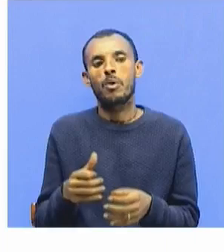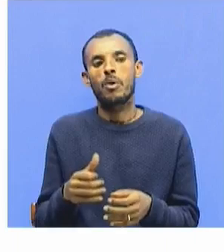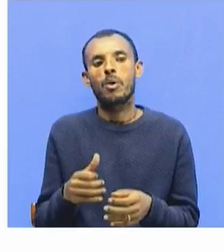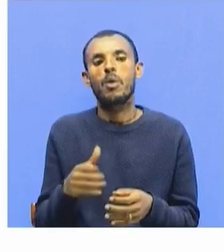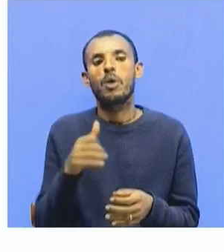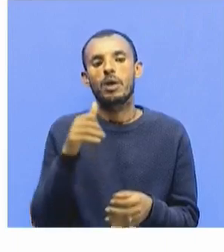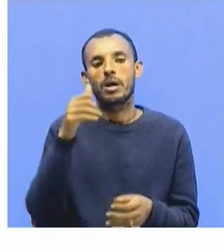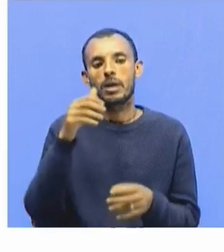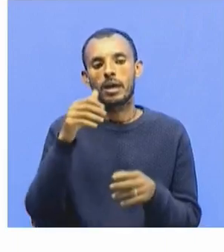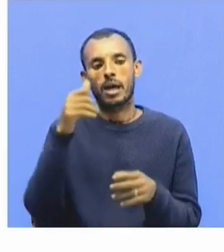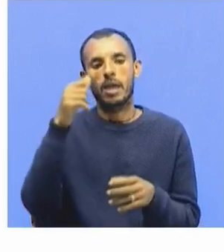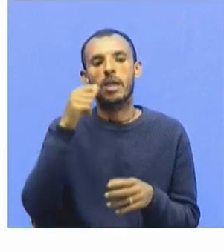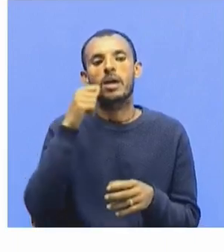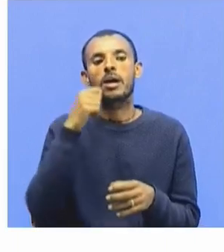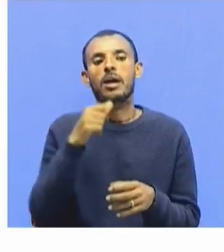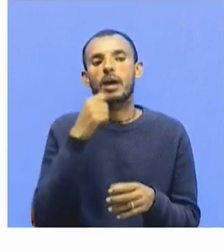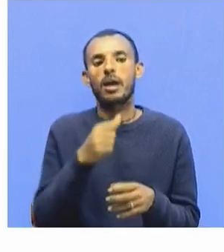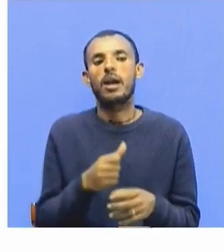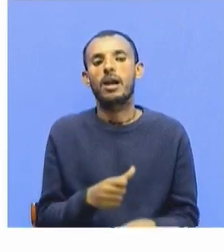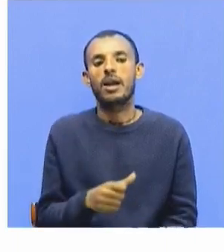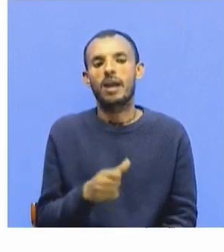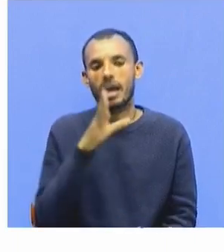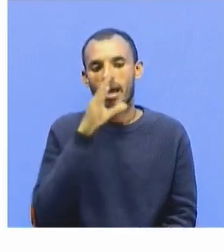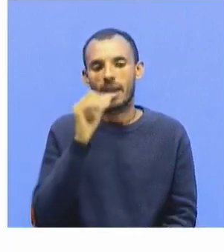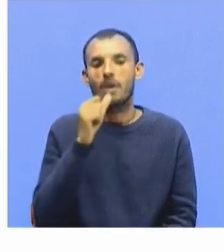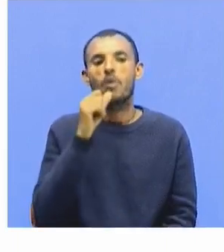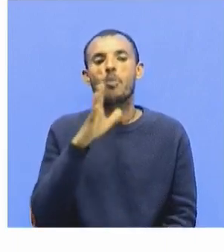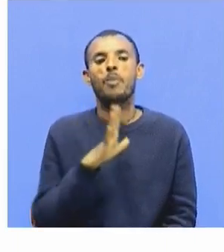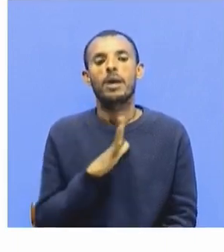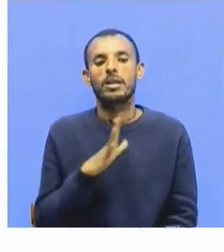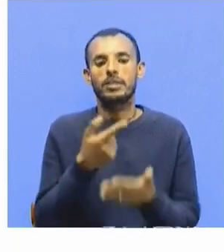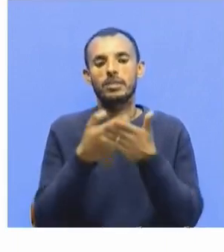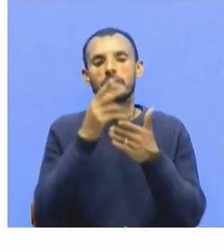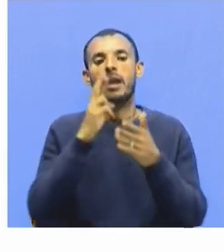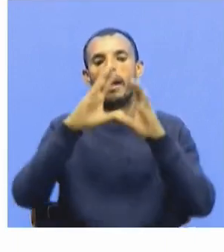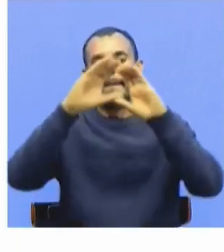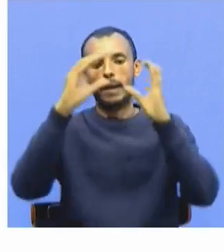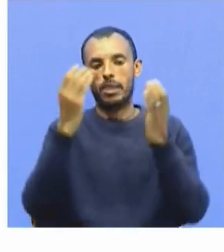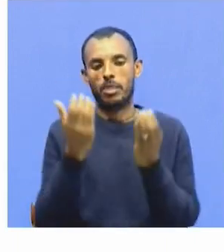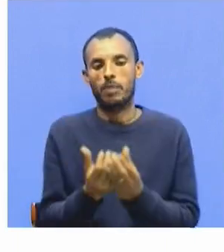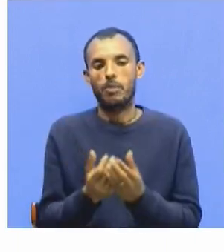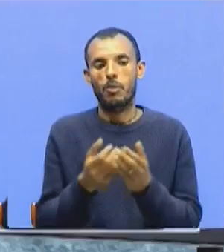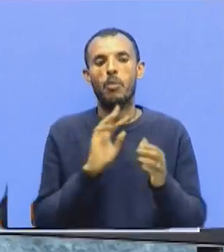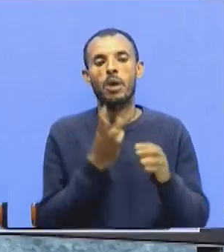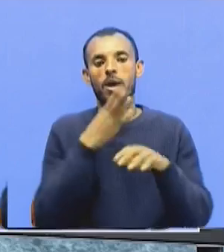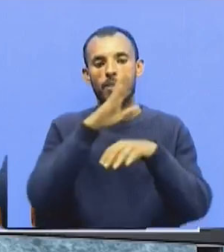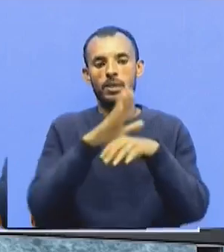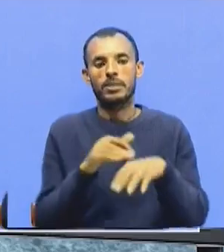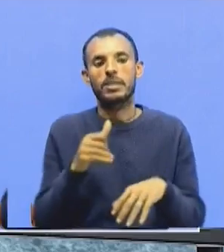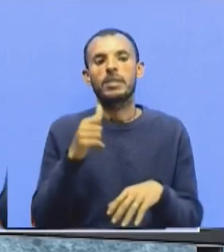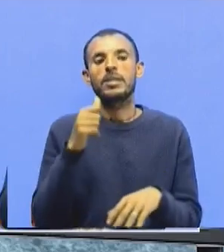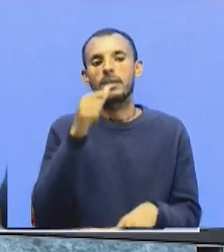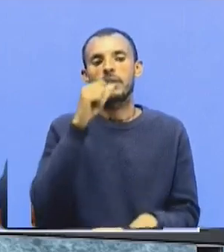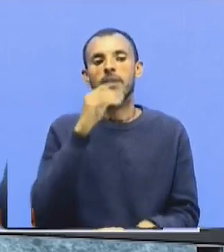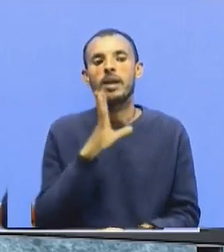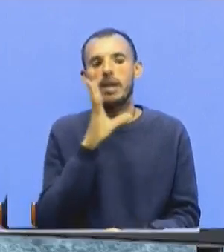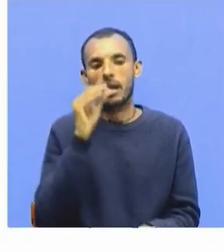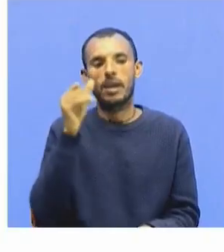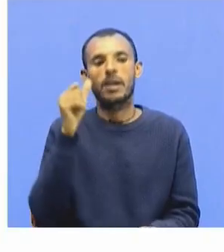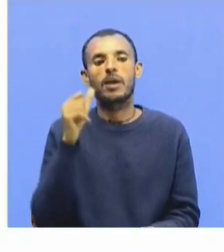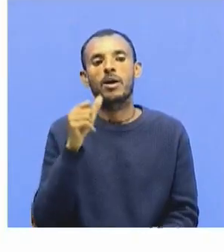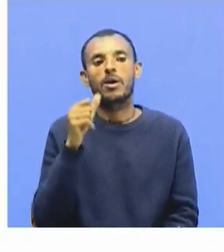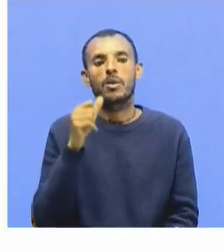woman. These are a part of, we can mention as girl here, woman here, we can